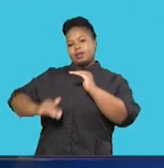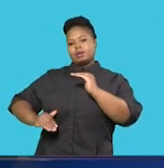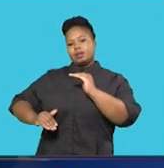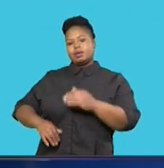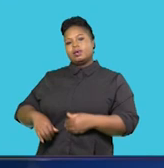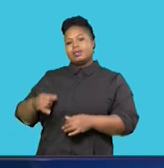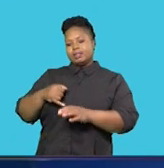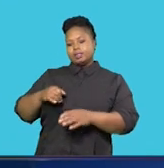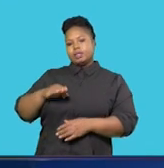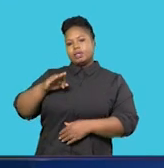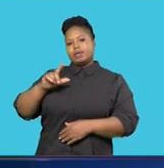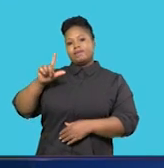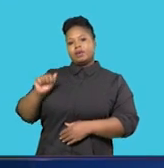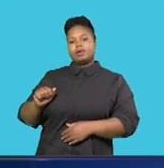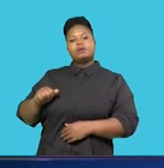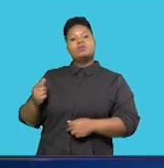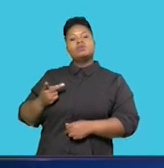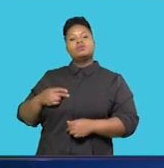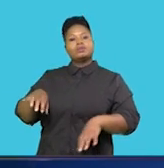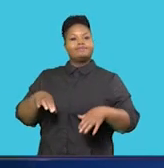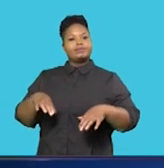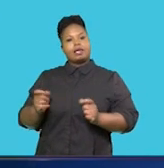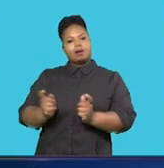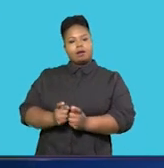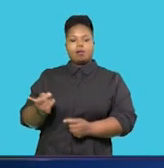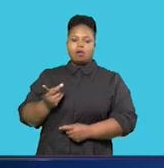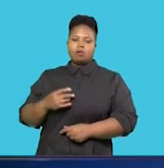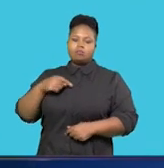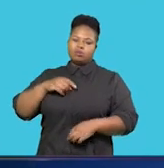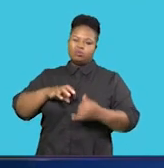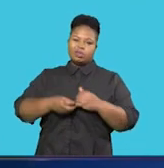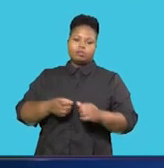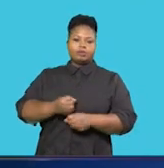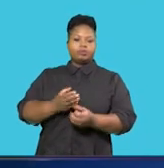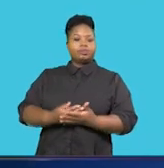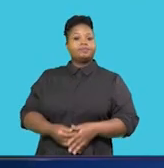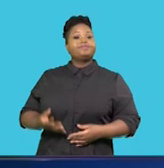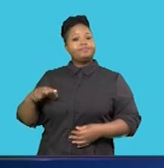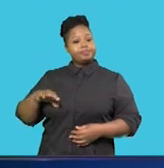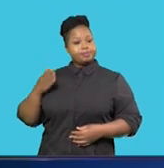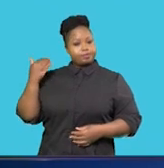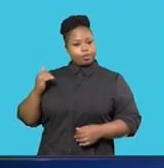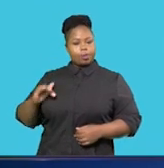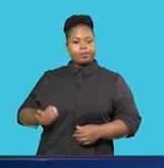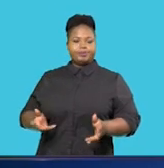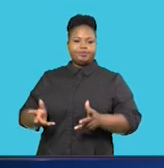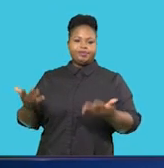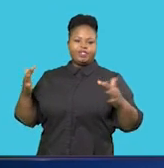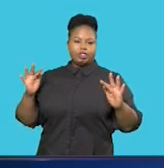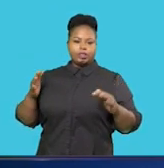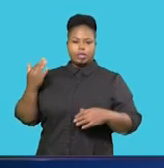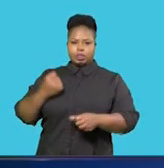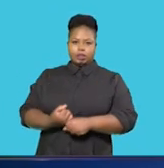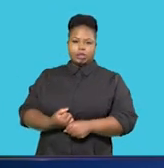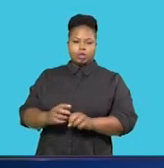league, not only to activate the game, but also to try to have the gains from what Banyana Banyana has done last